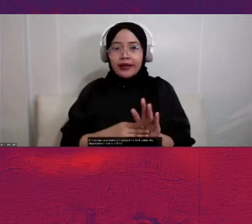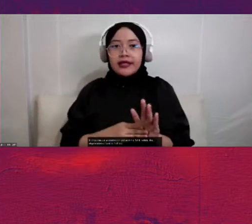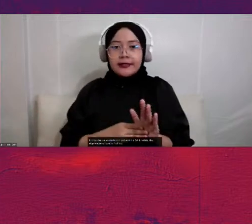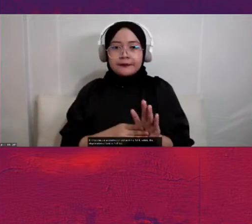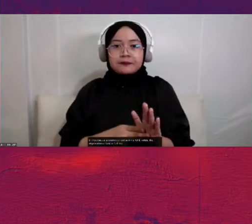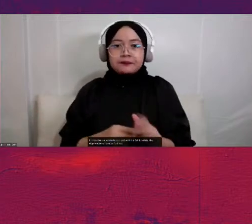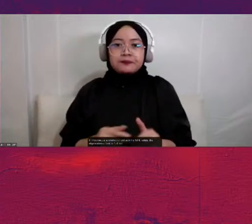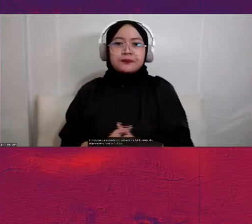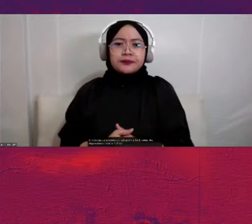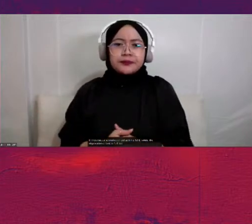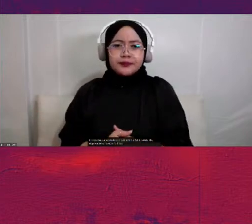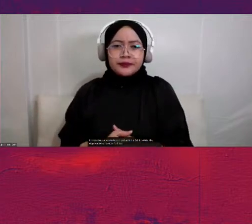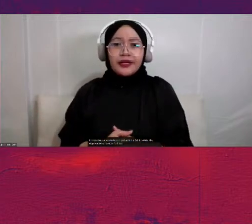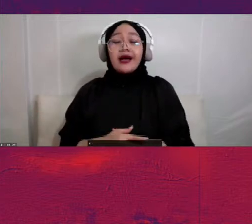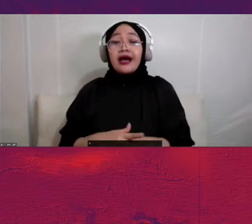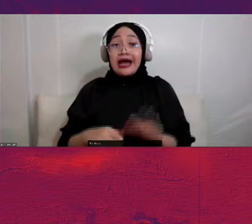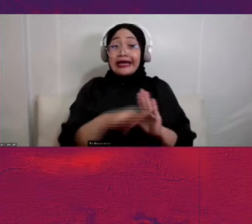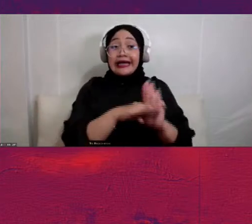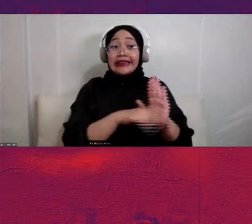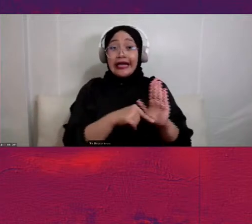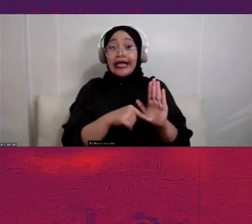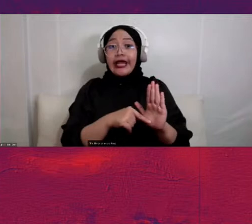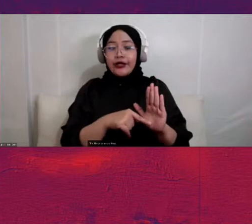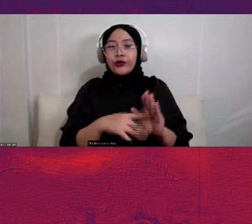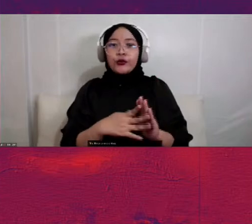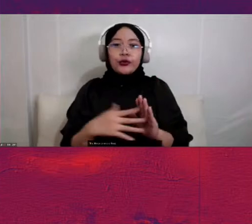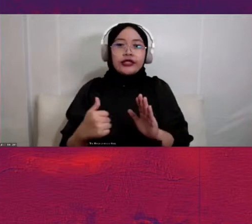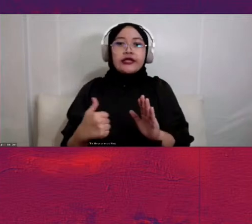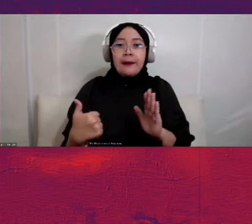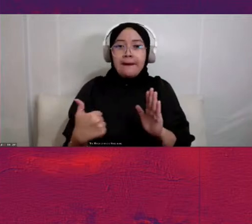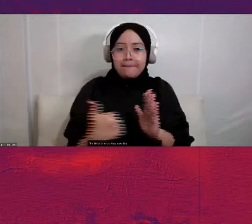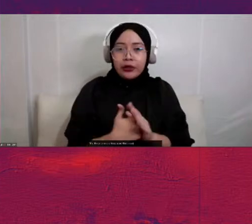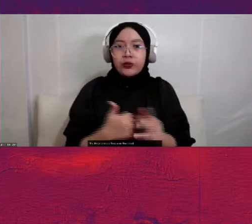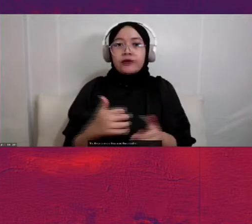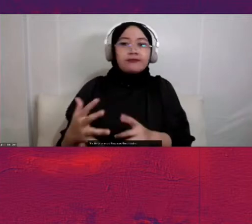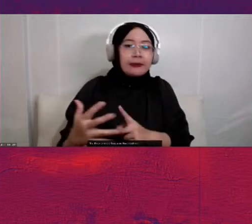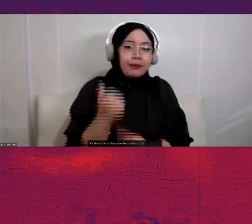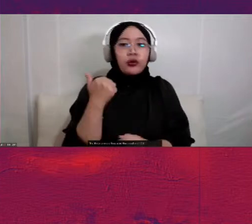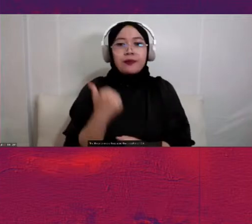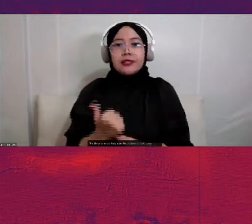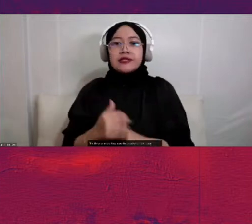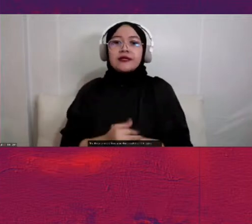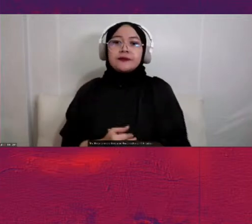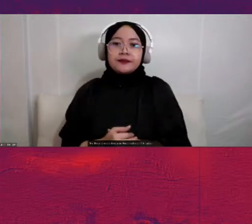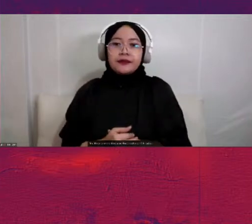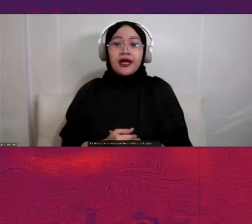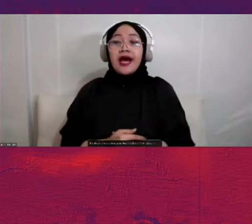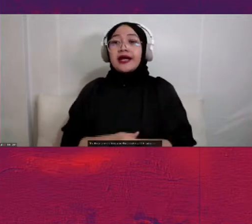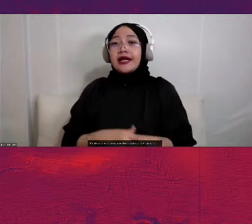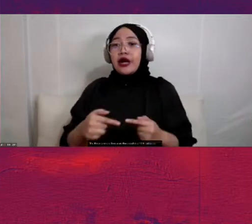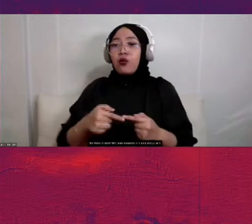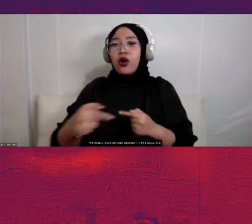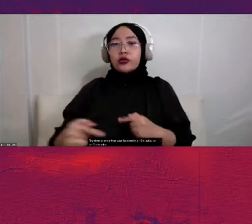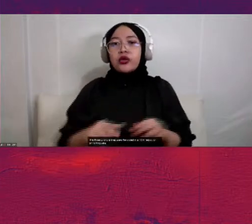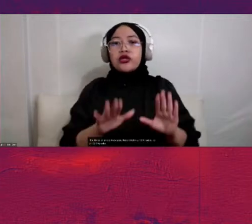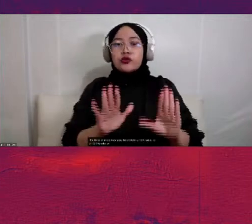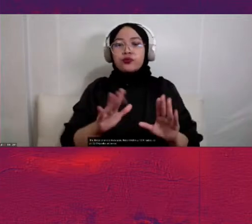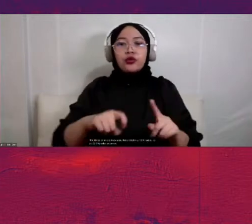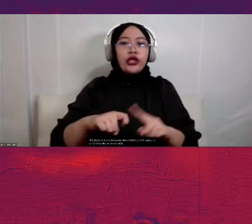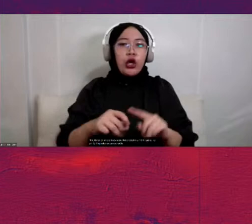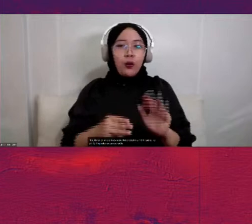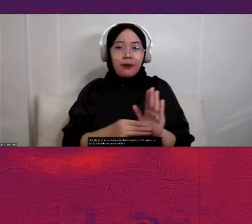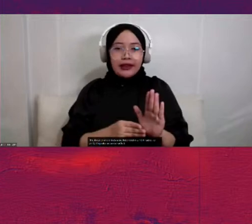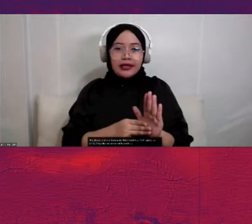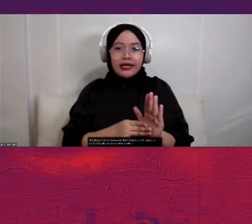fulfilled. If 3 or more fires were recorded in a 10K radius, or an earthquake occurred